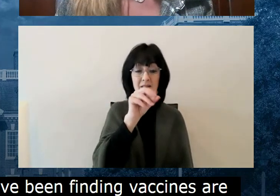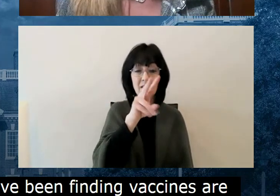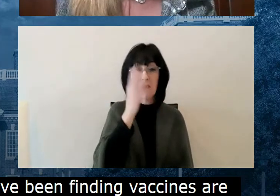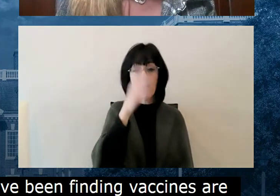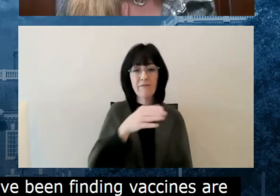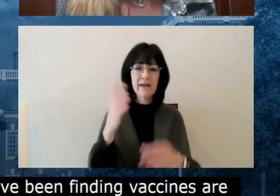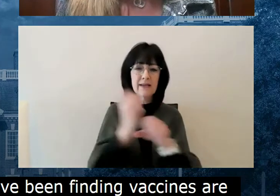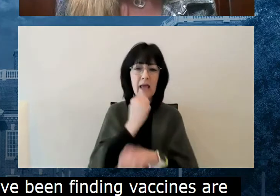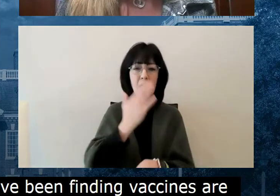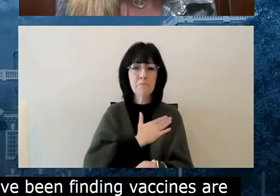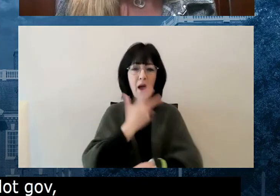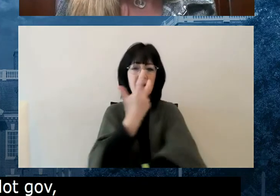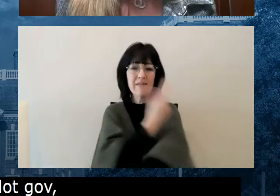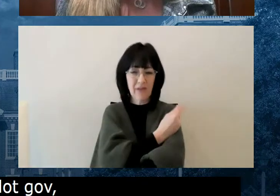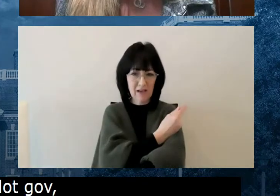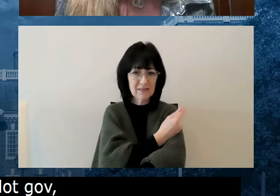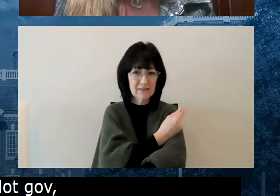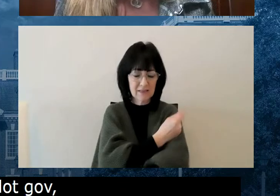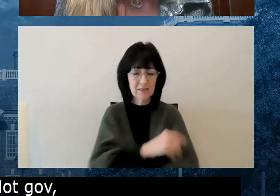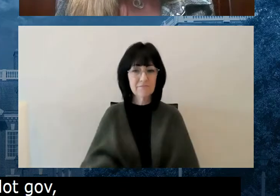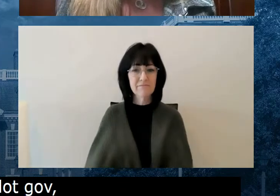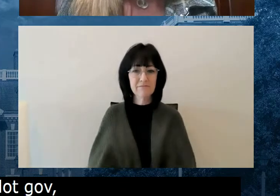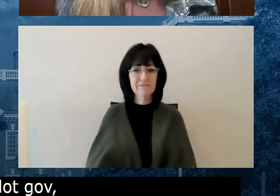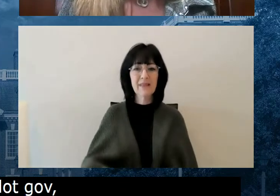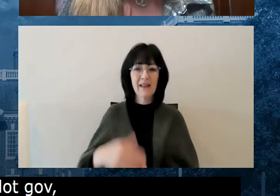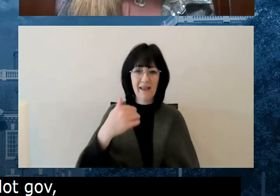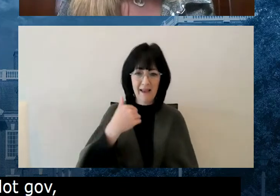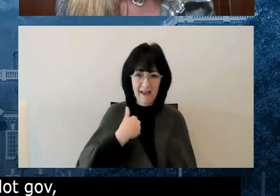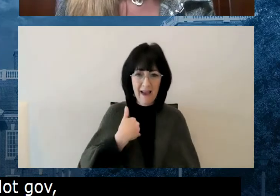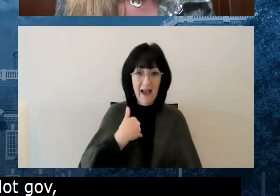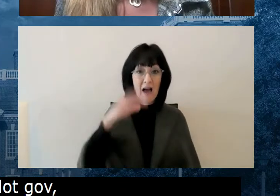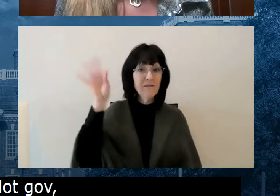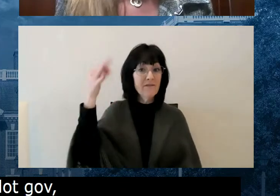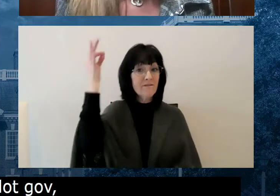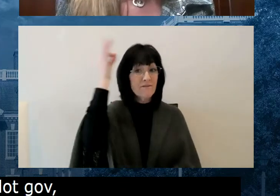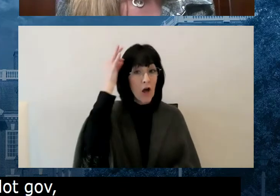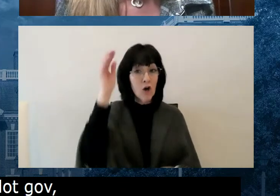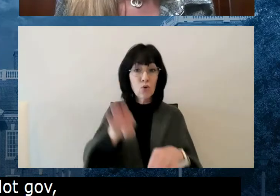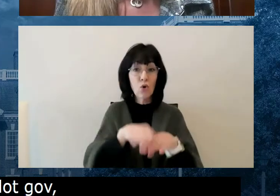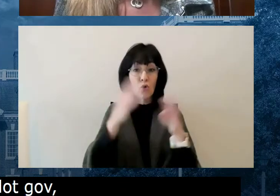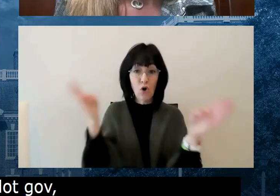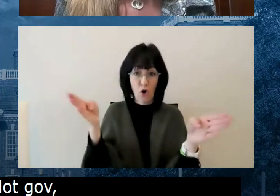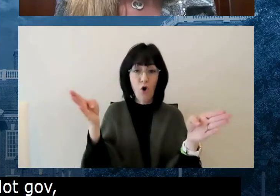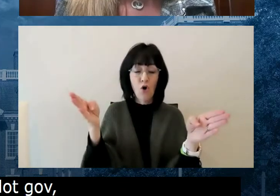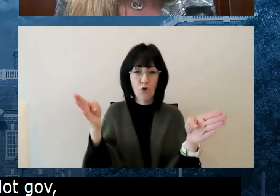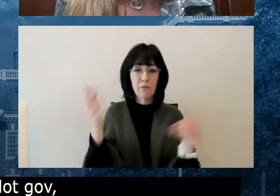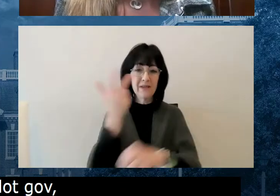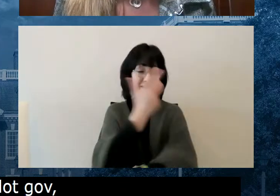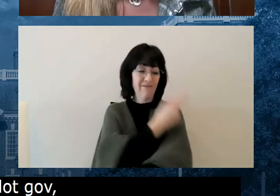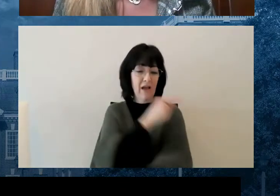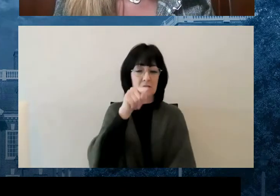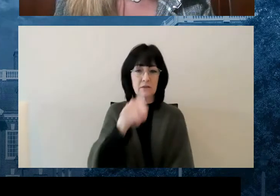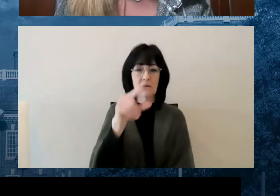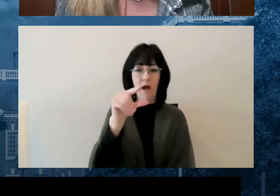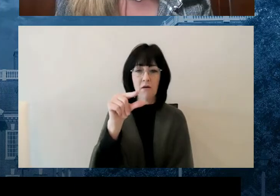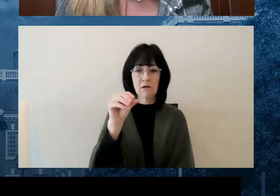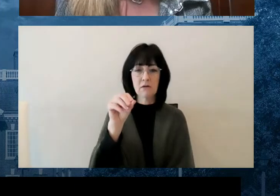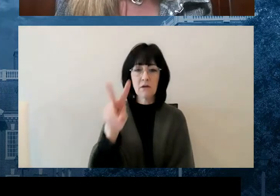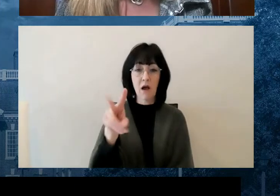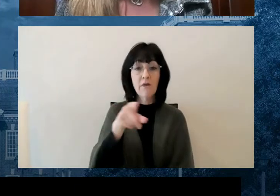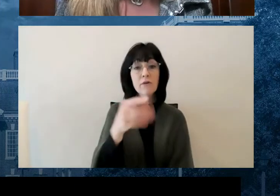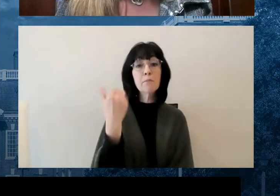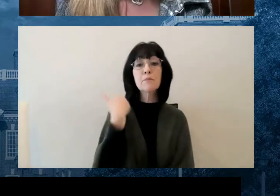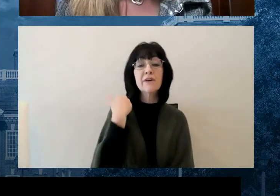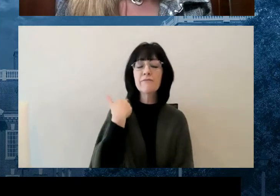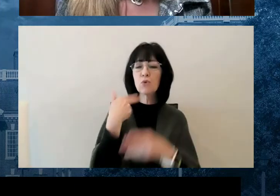a revamped tool from the federal government called vaccine.gov. It formerly was known as Vaccine Finder, which shows